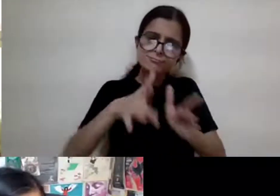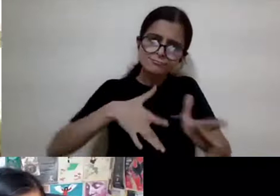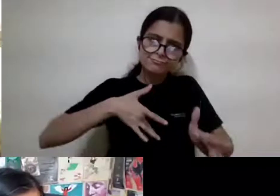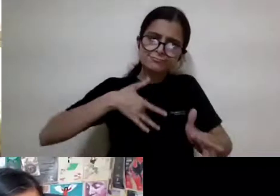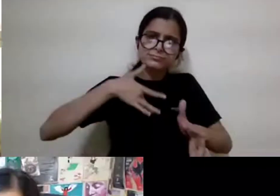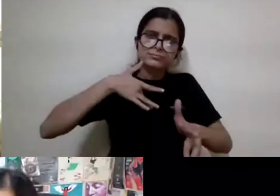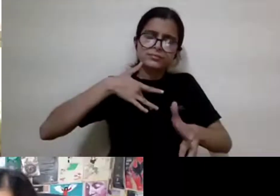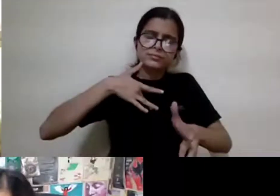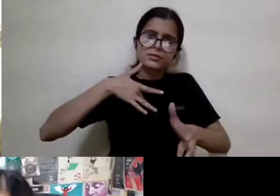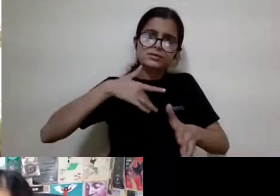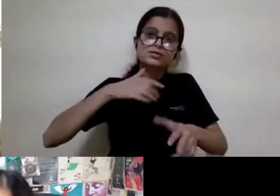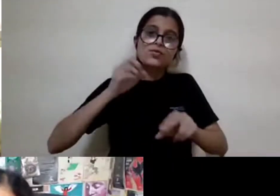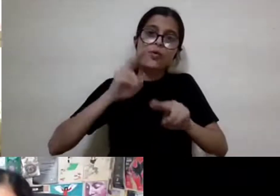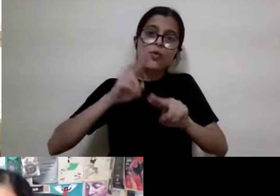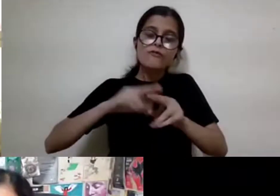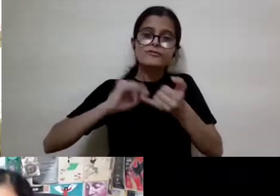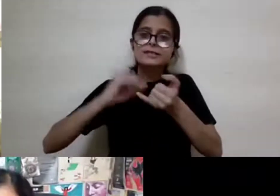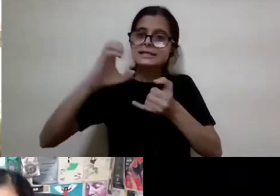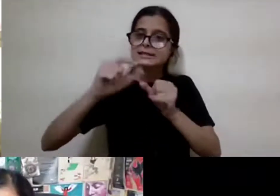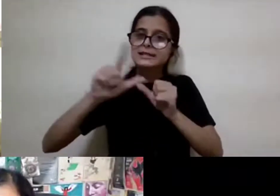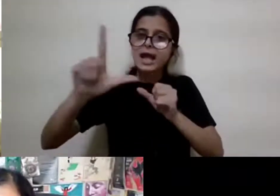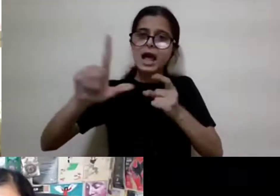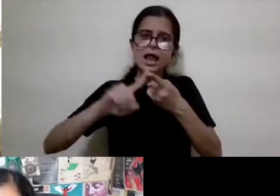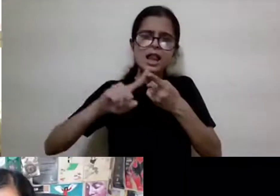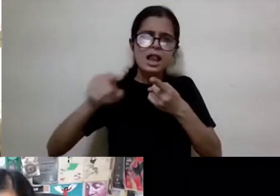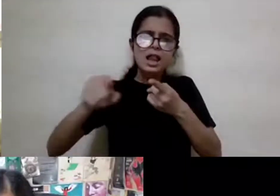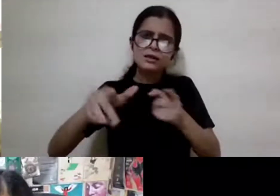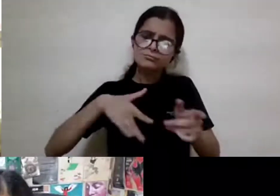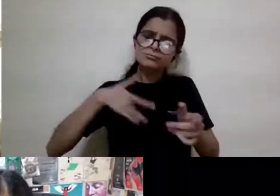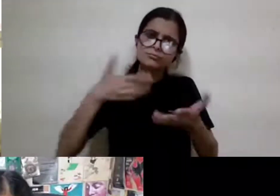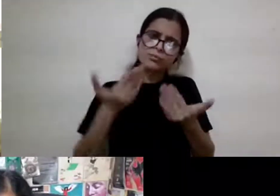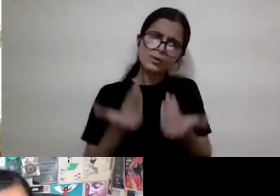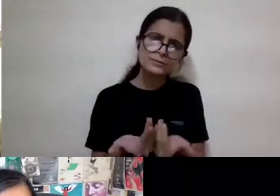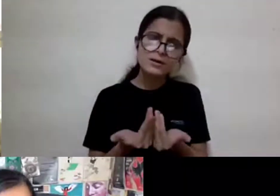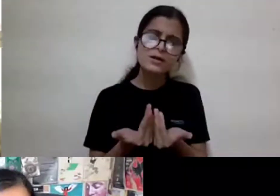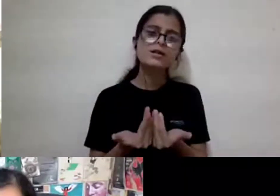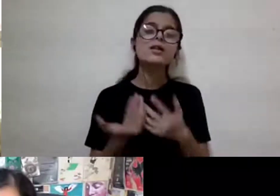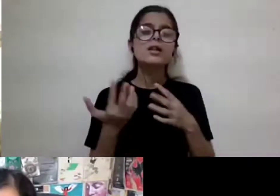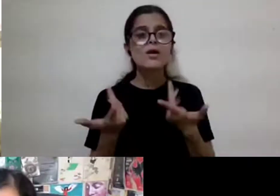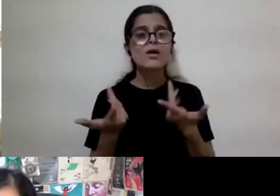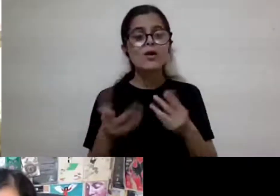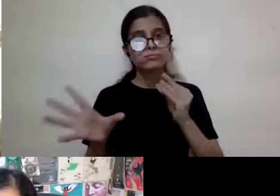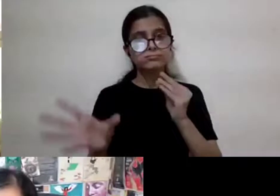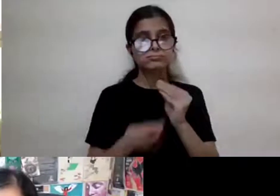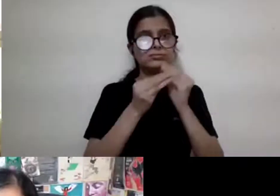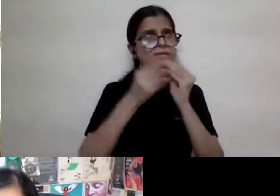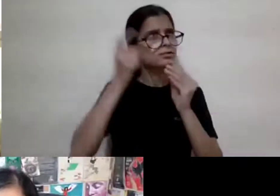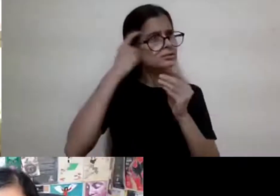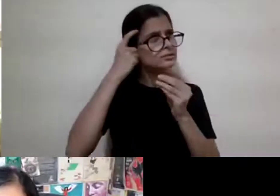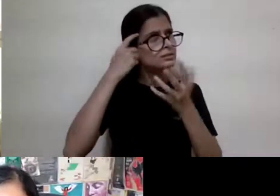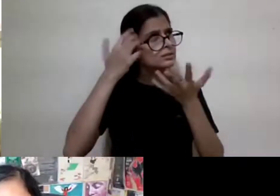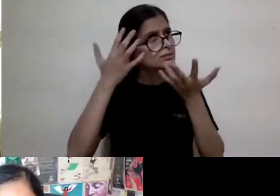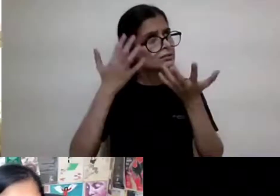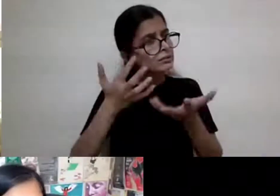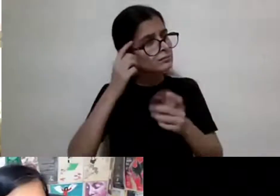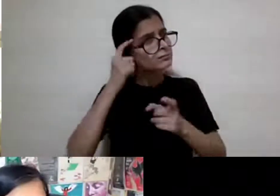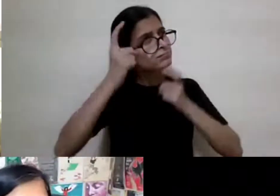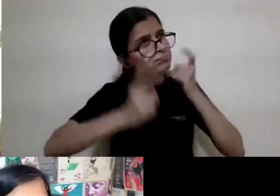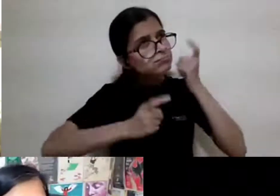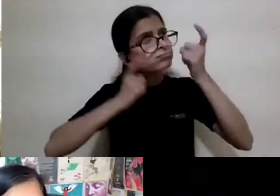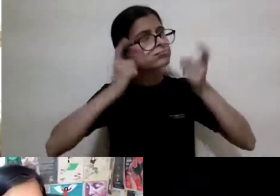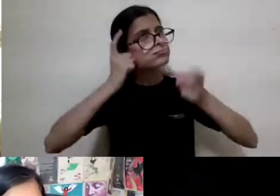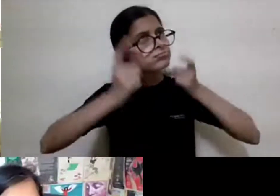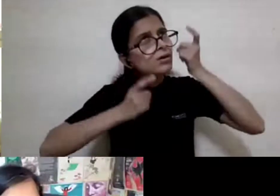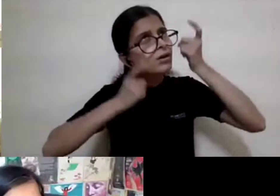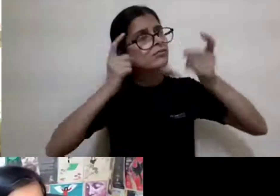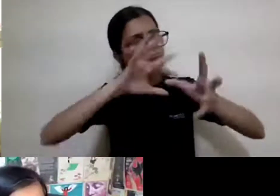scale? And does it add too much cognitive load to memorize the topography